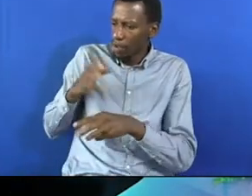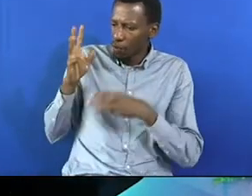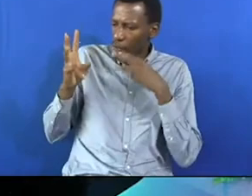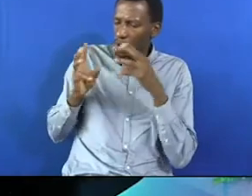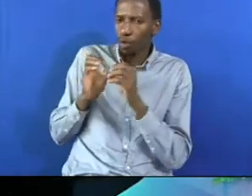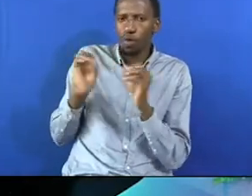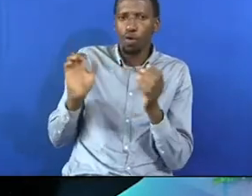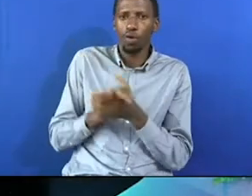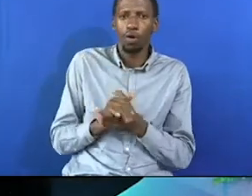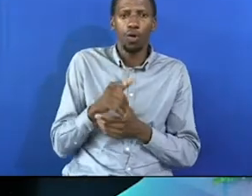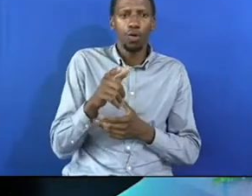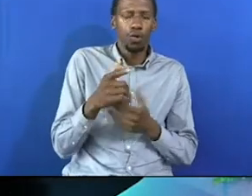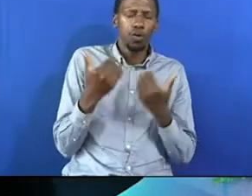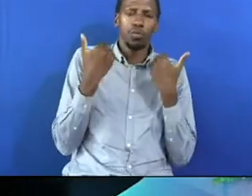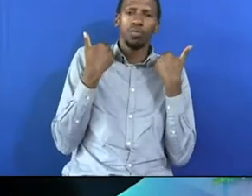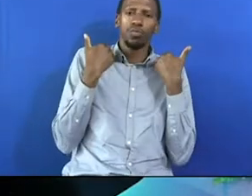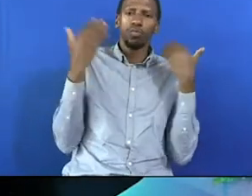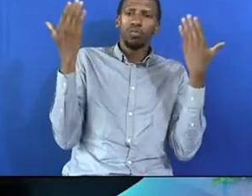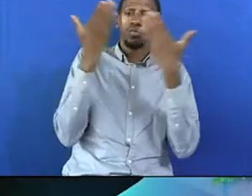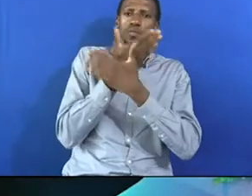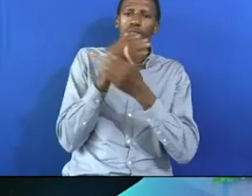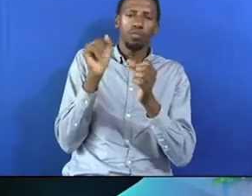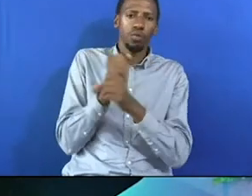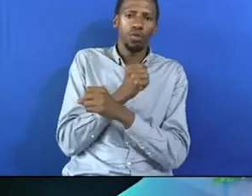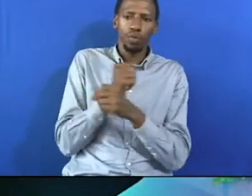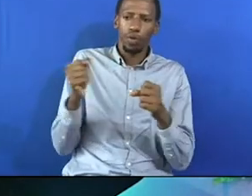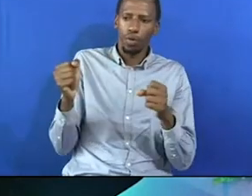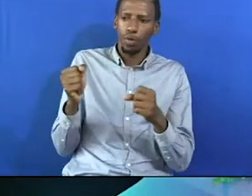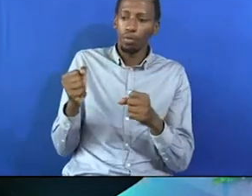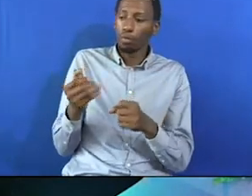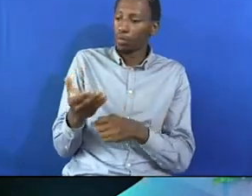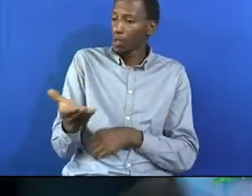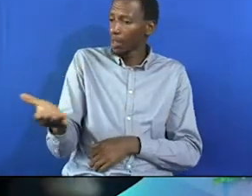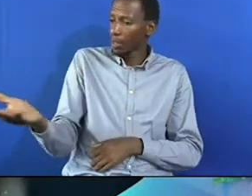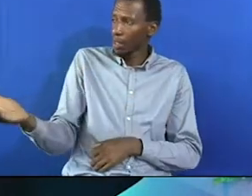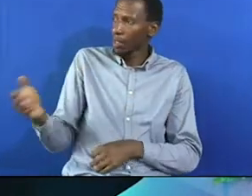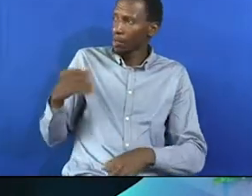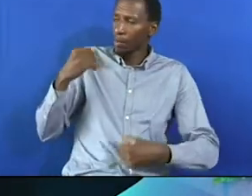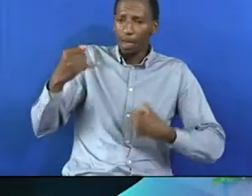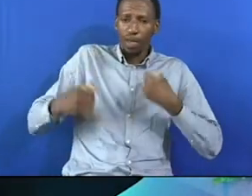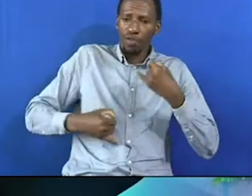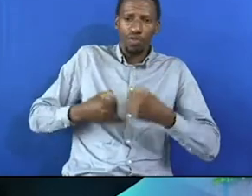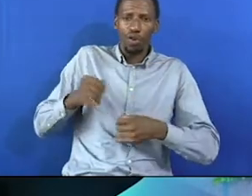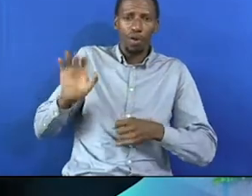While it gives you sleepless nights, they are having a time of their life.